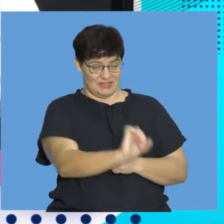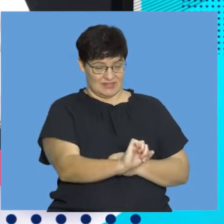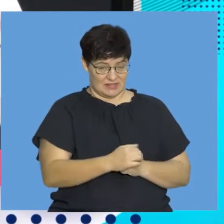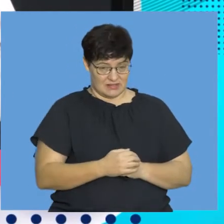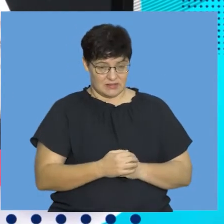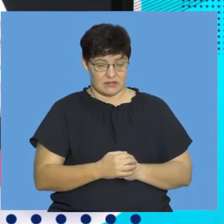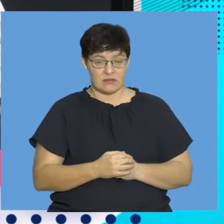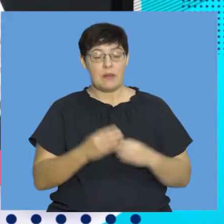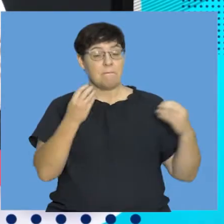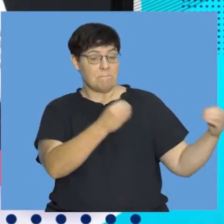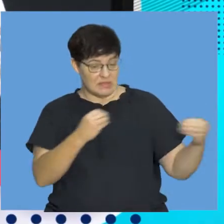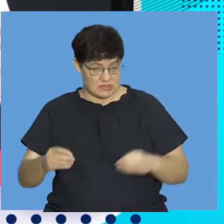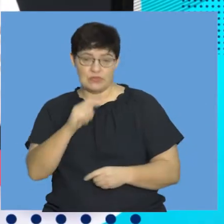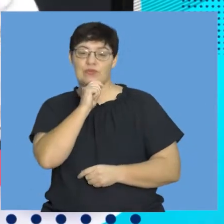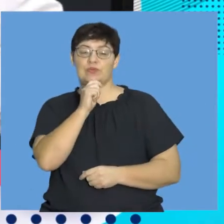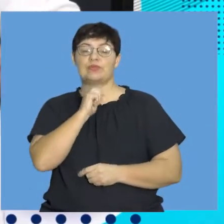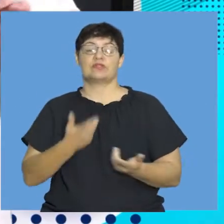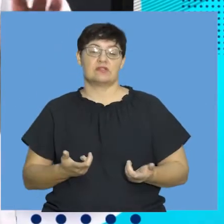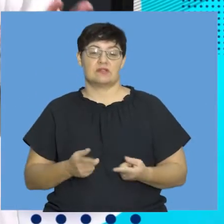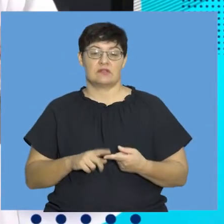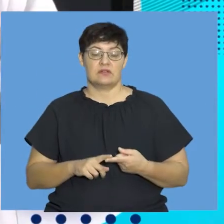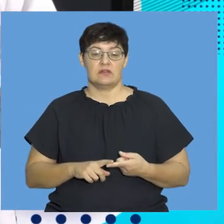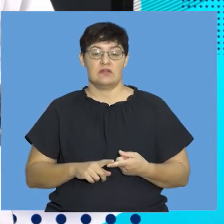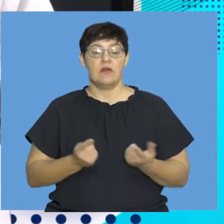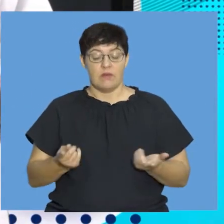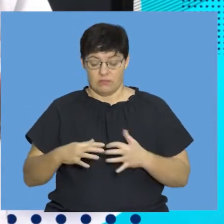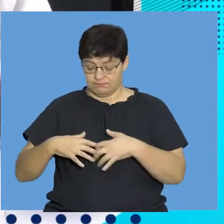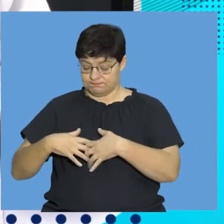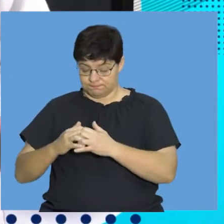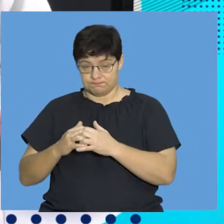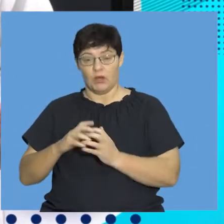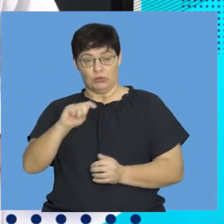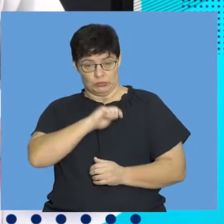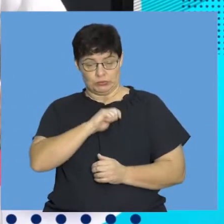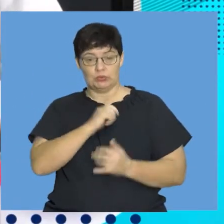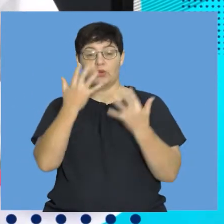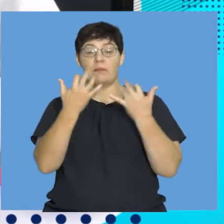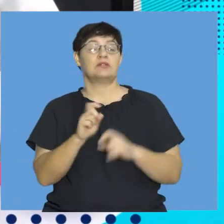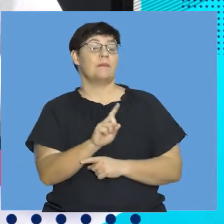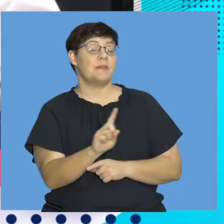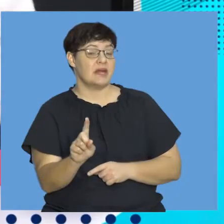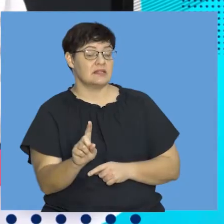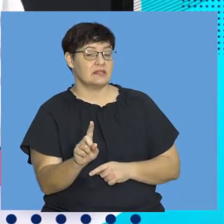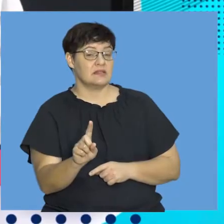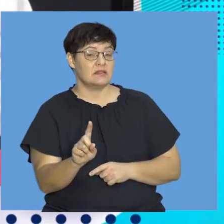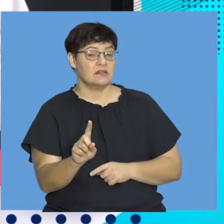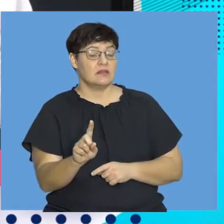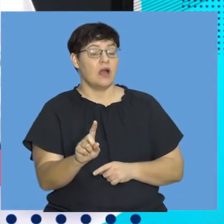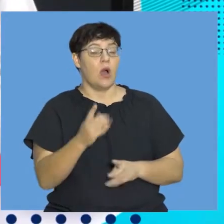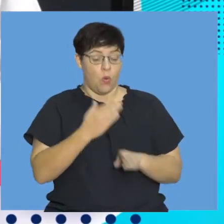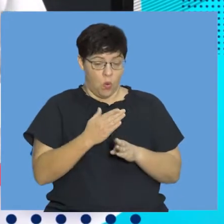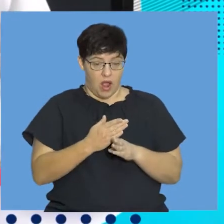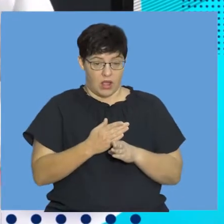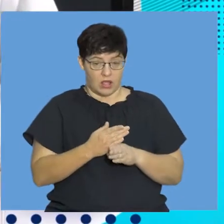would use. One is drawing up the actual budget. However, to put it into operation is